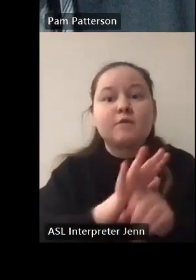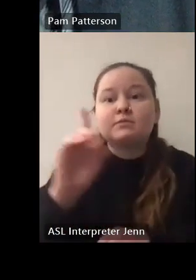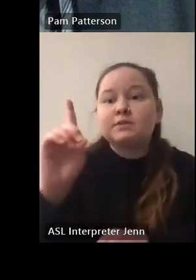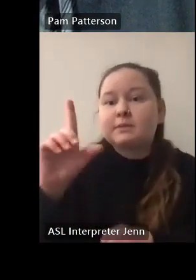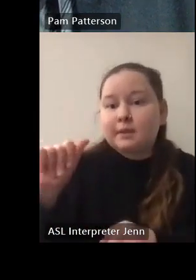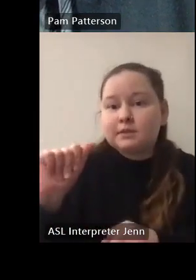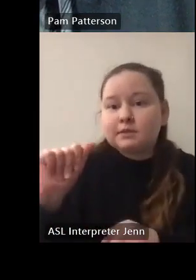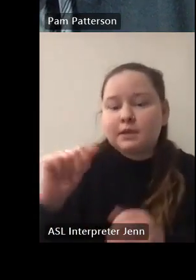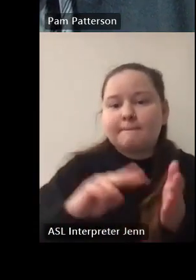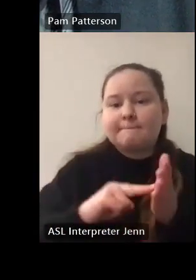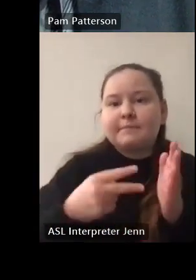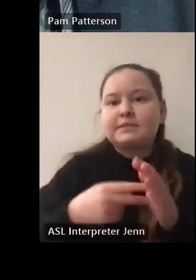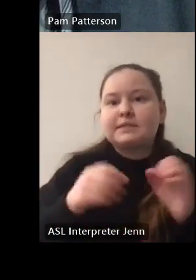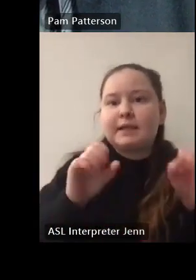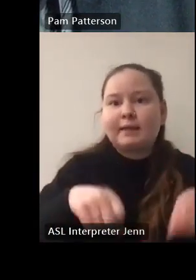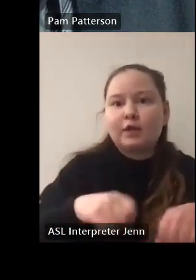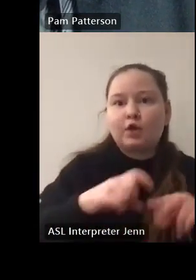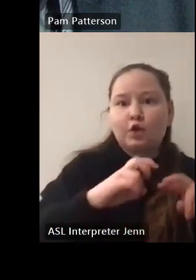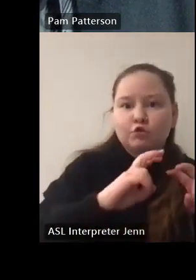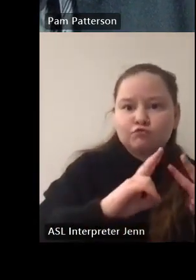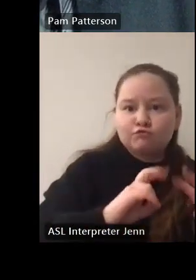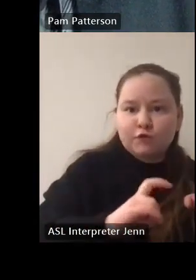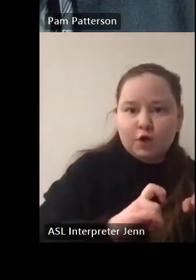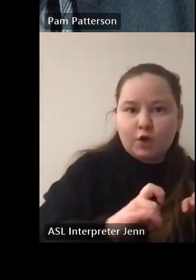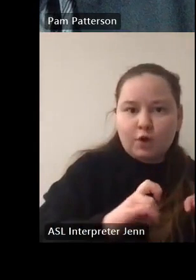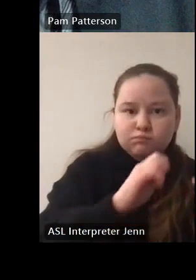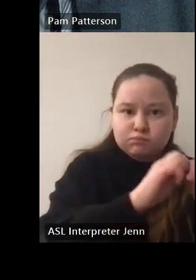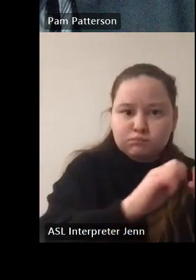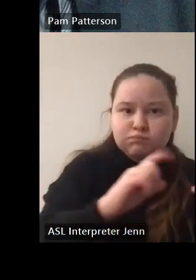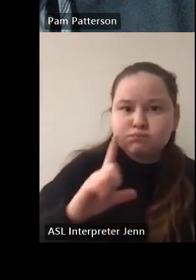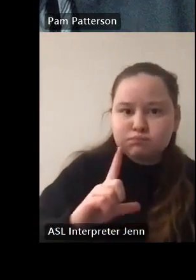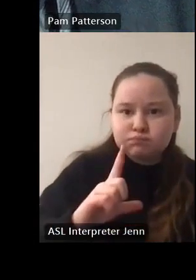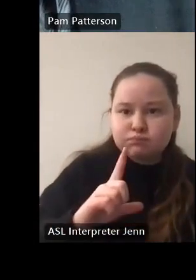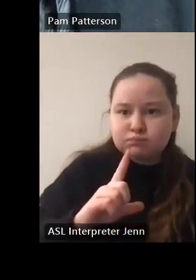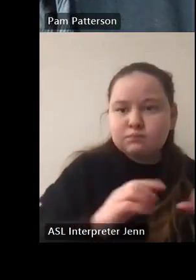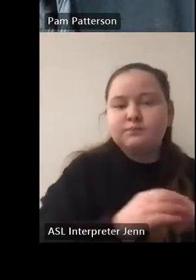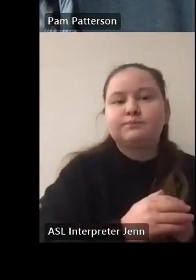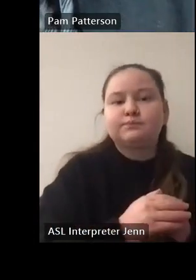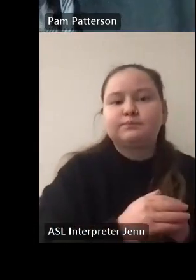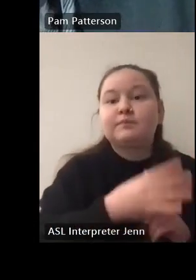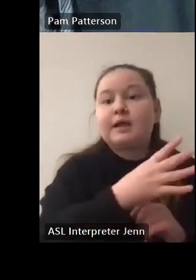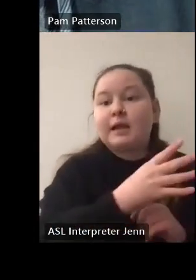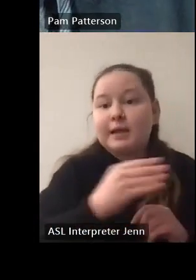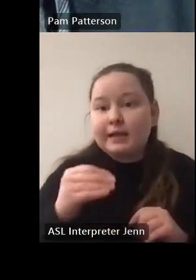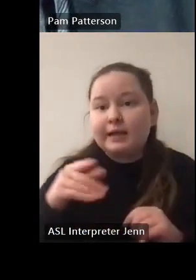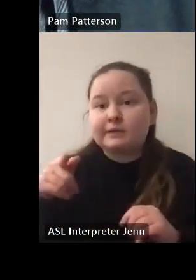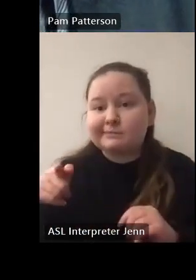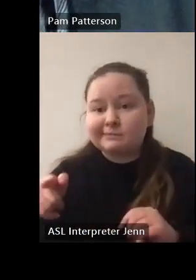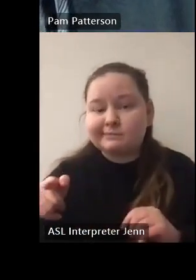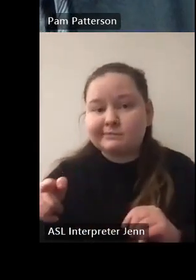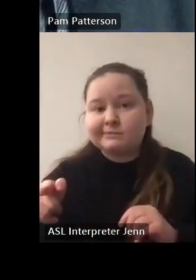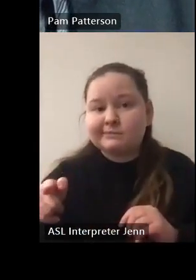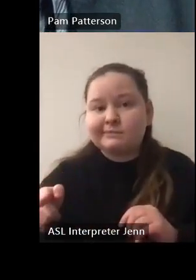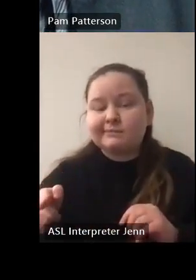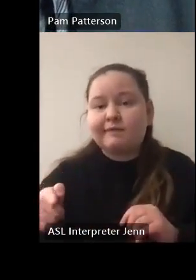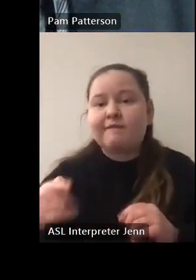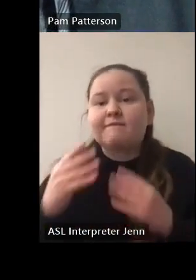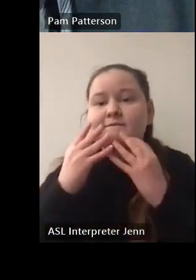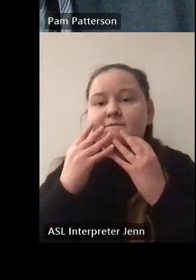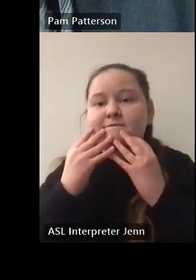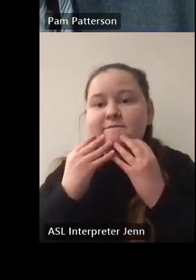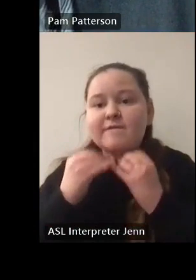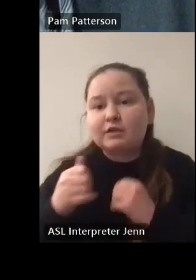both as a critical framework for questioning art historical aesthetic presuppositions and as having value in its own